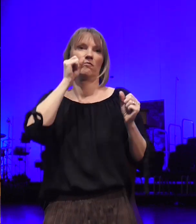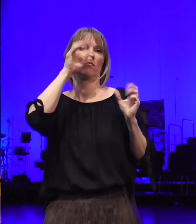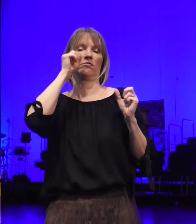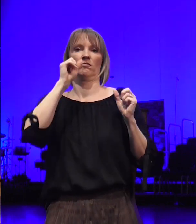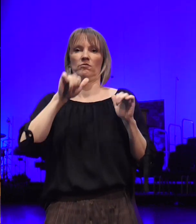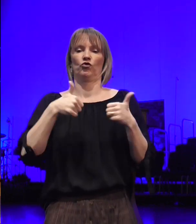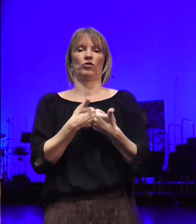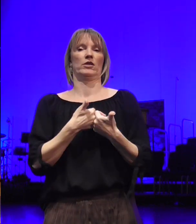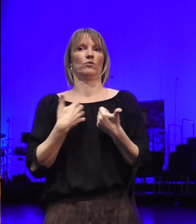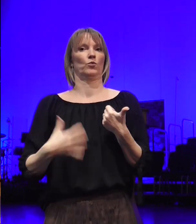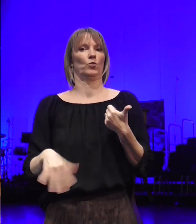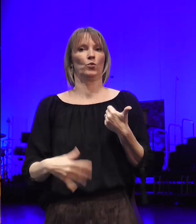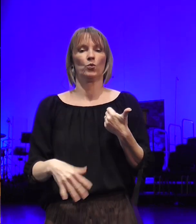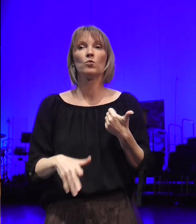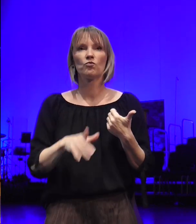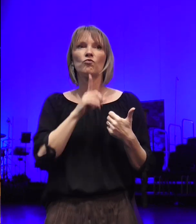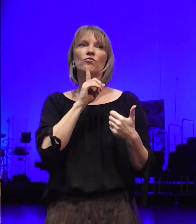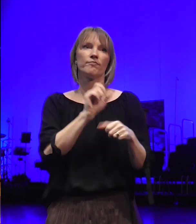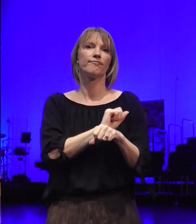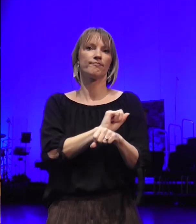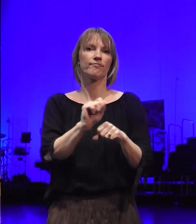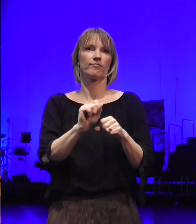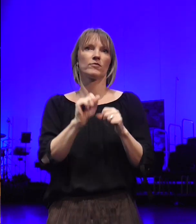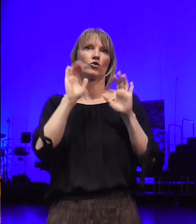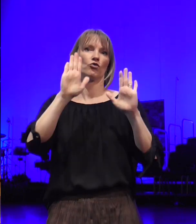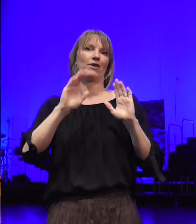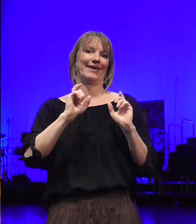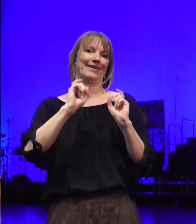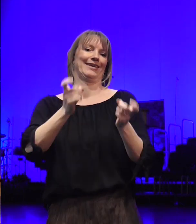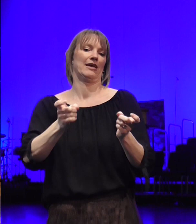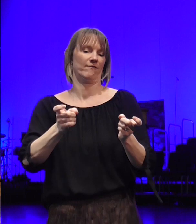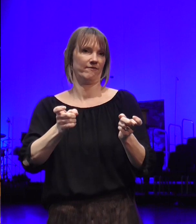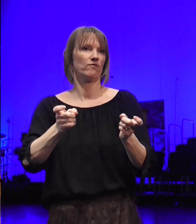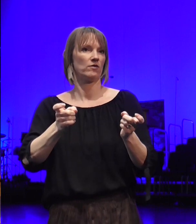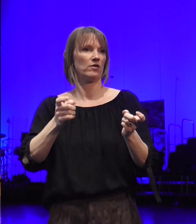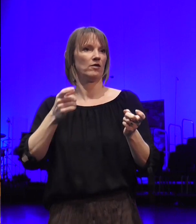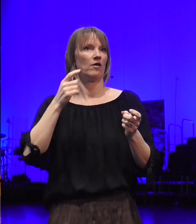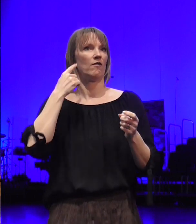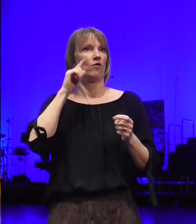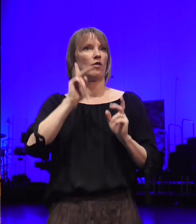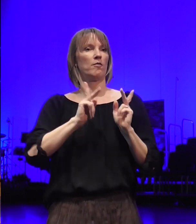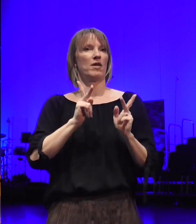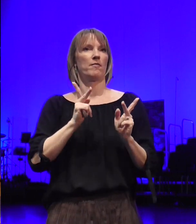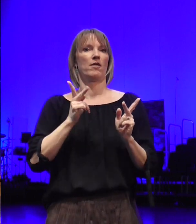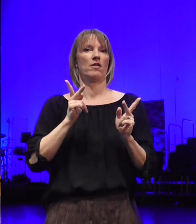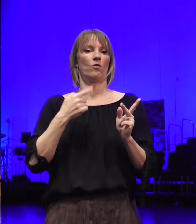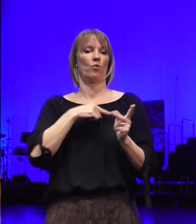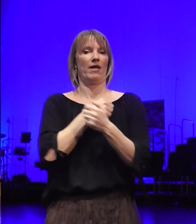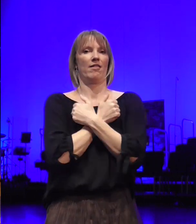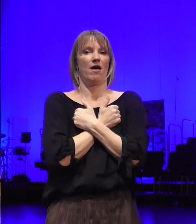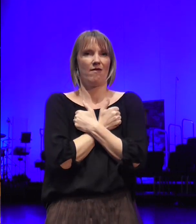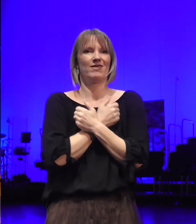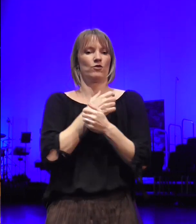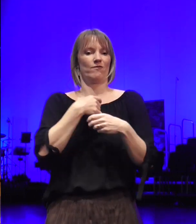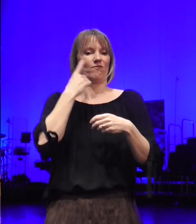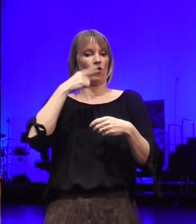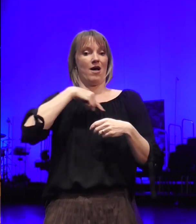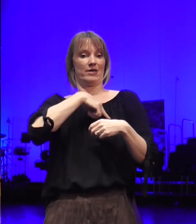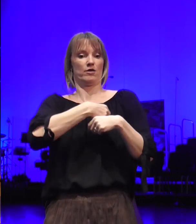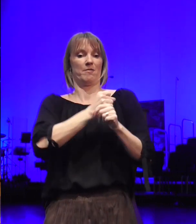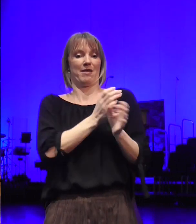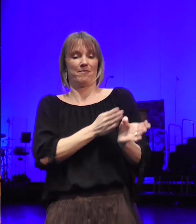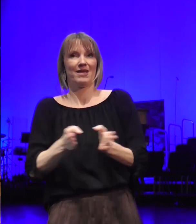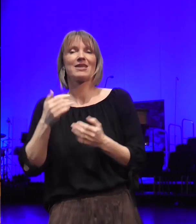challenging it could be. And so it really is a great gift that we give to our loved ones to make plans, and they've got resources